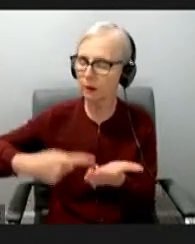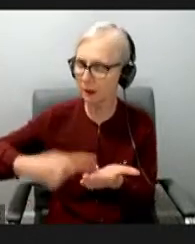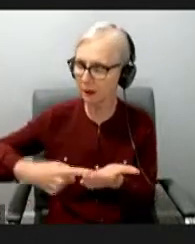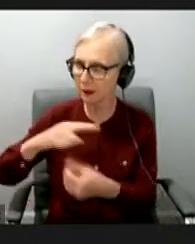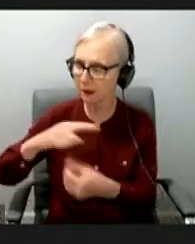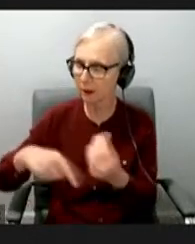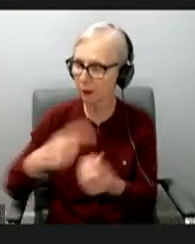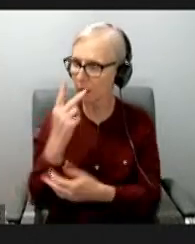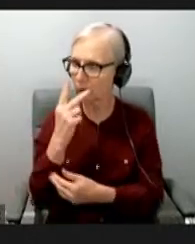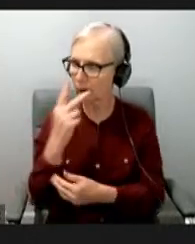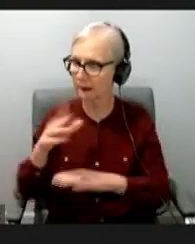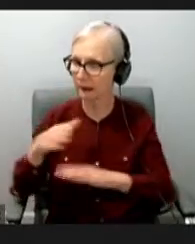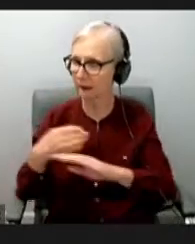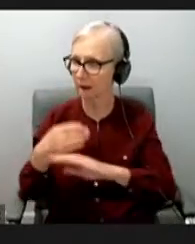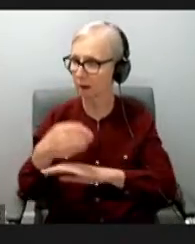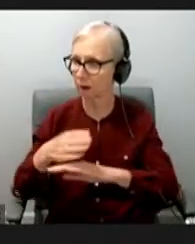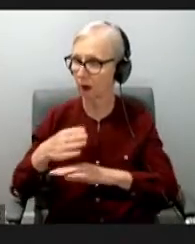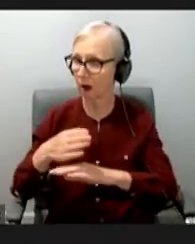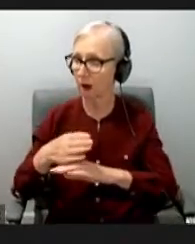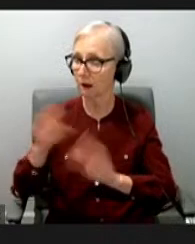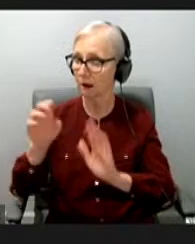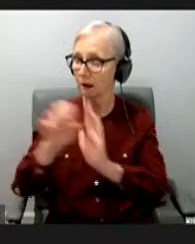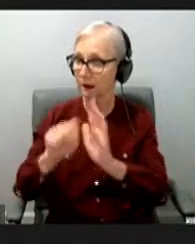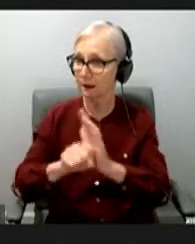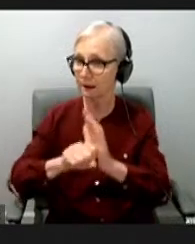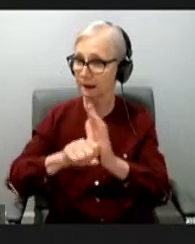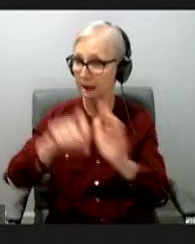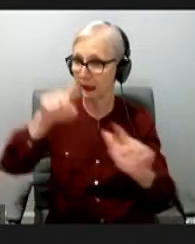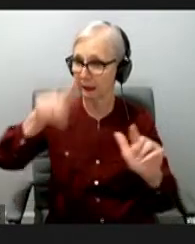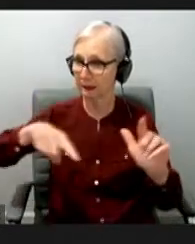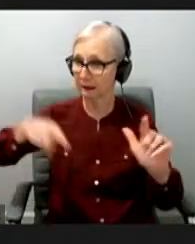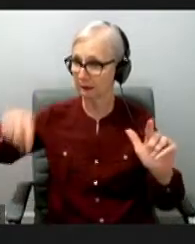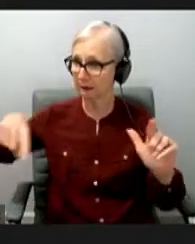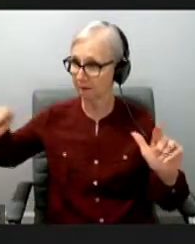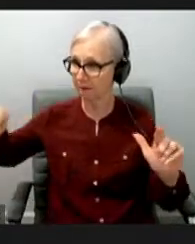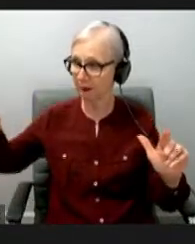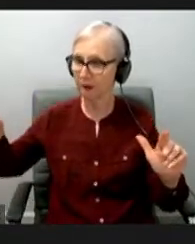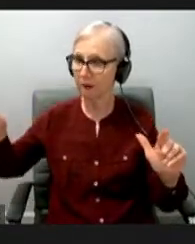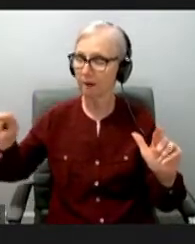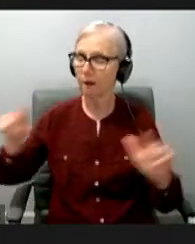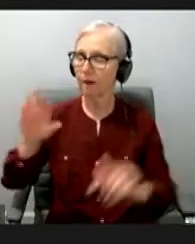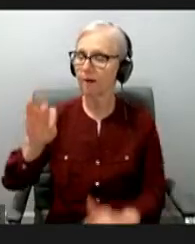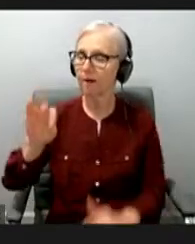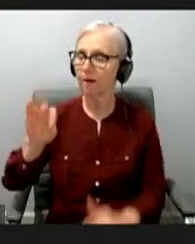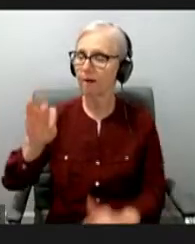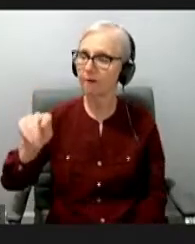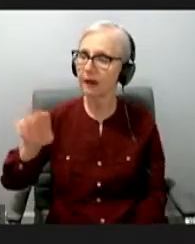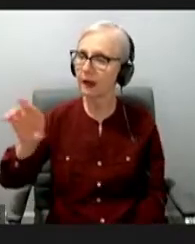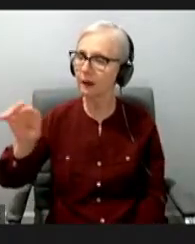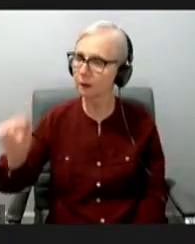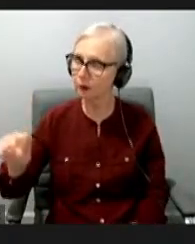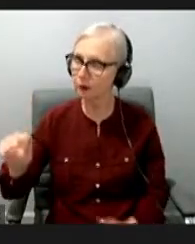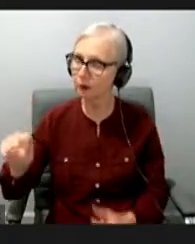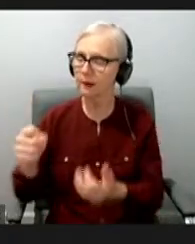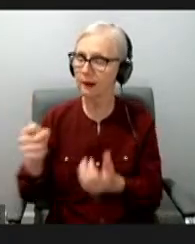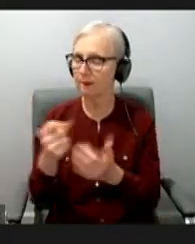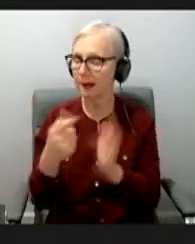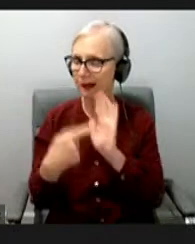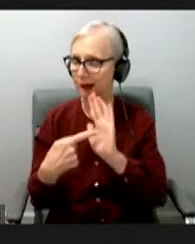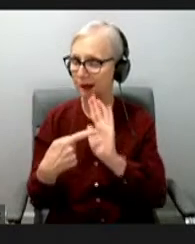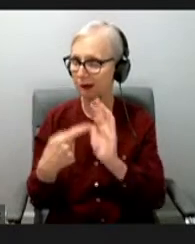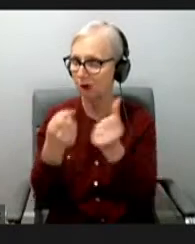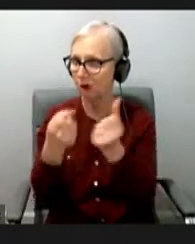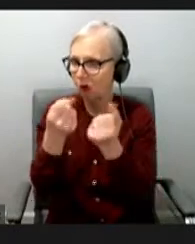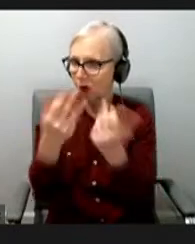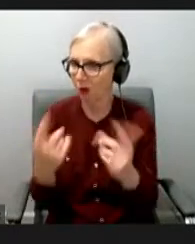seeing across the state as far as variability in some of these pediatric trends and some of the factors that might be resulting in differences that we're seeing